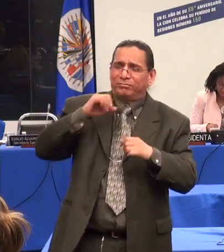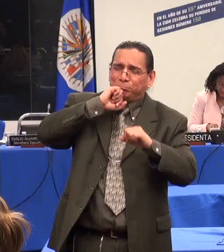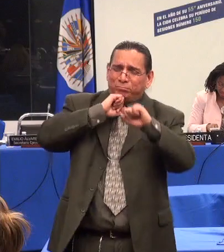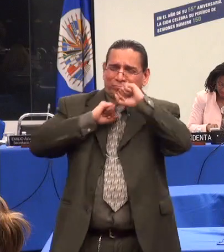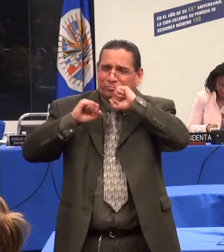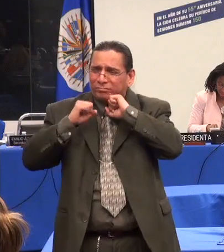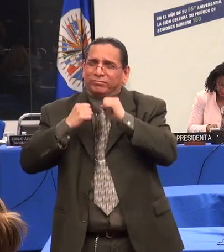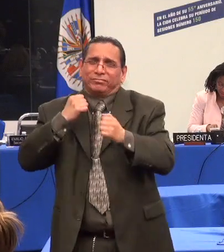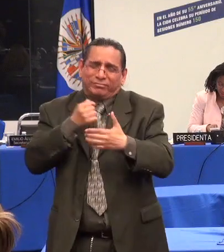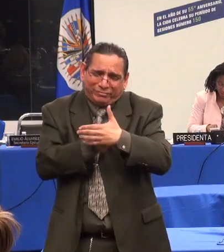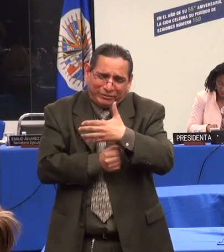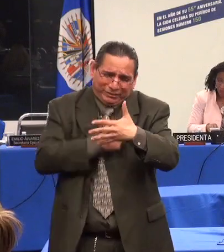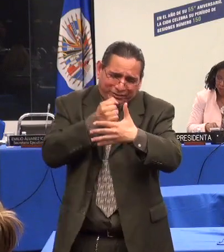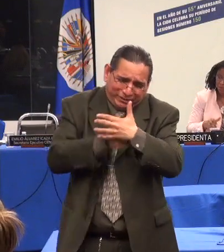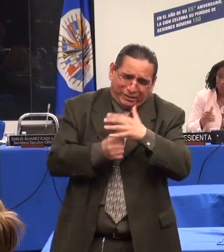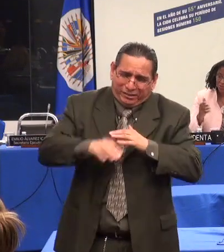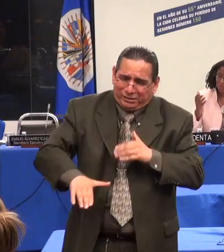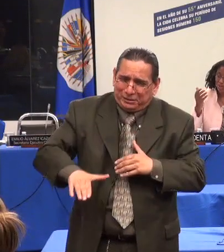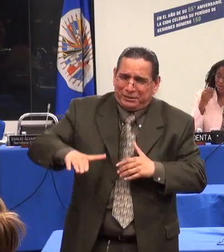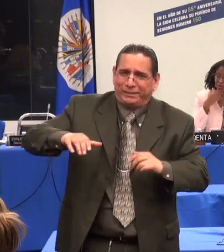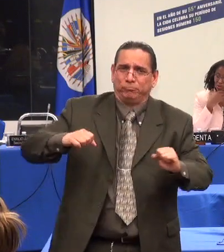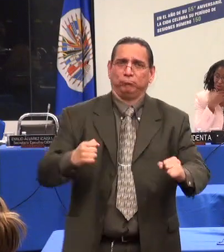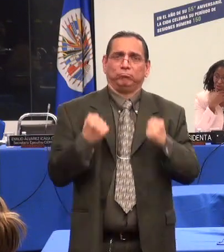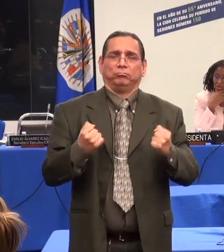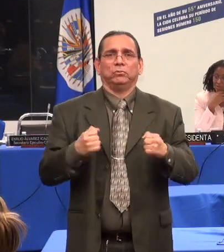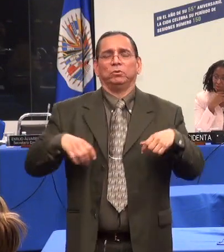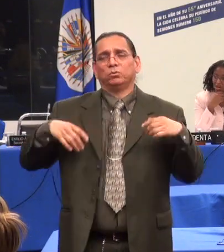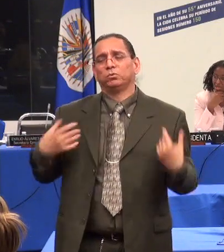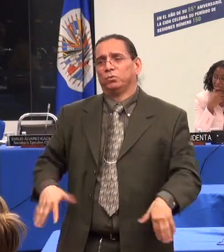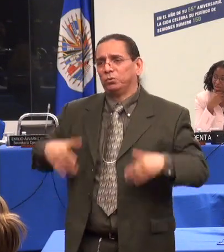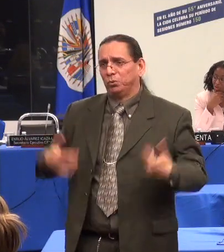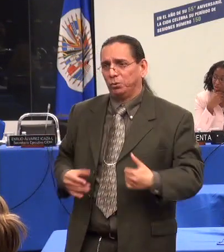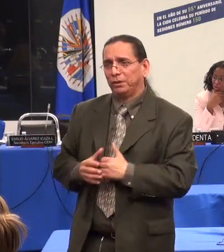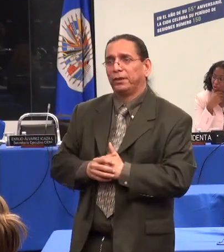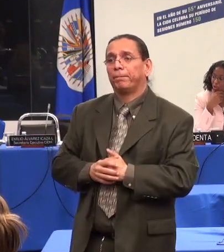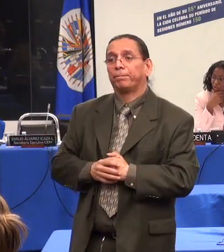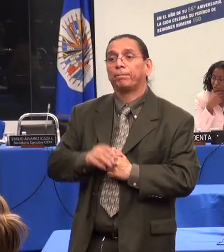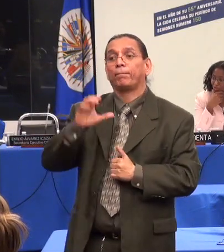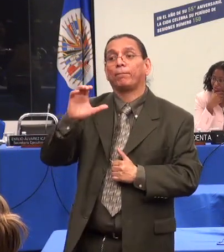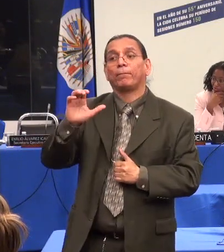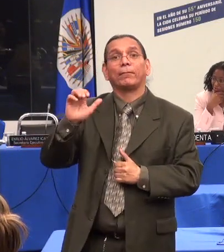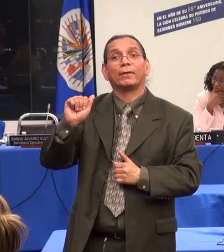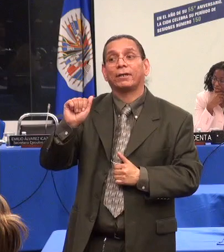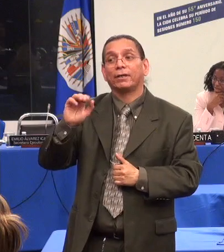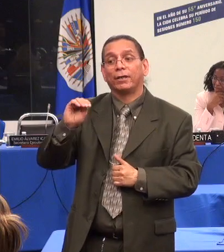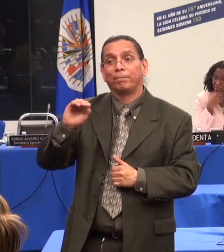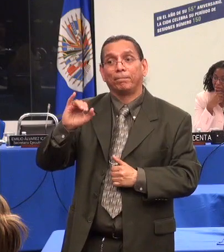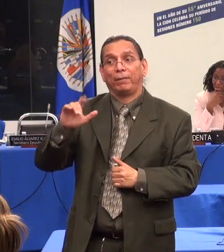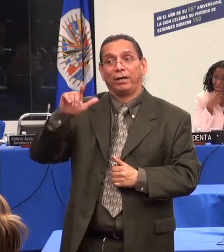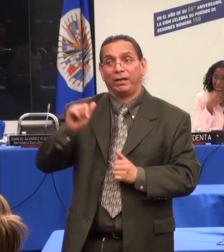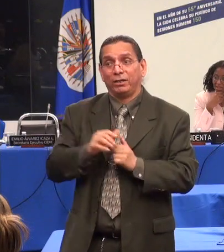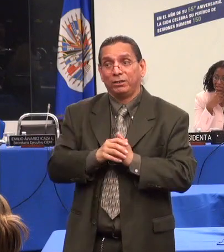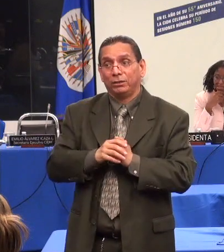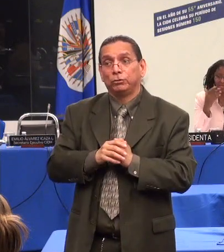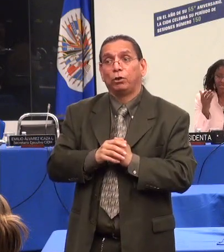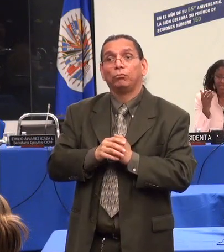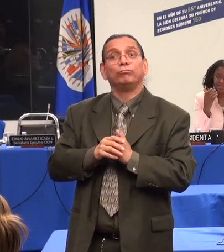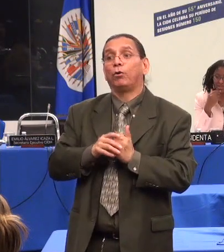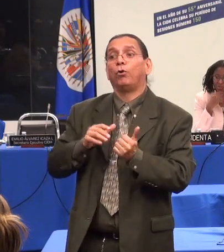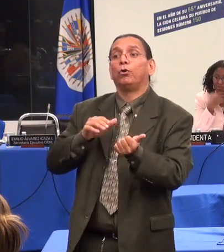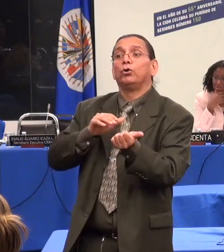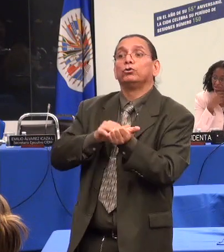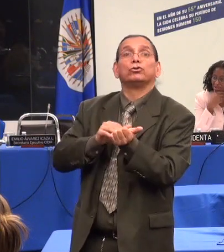spoke about doctors who described her as having no future and the